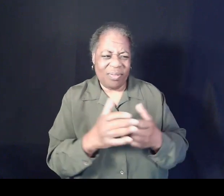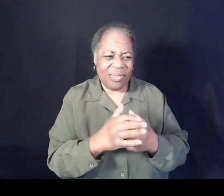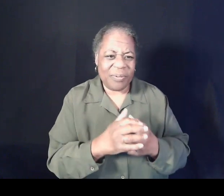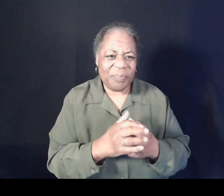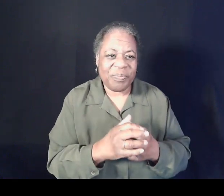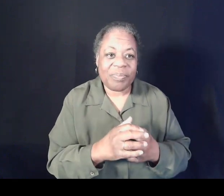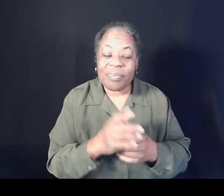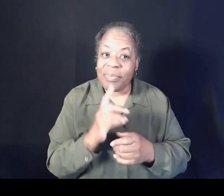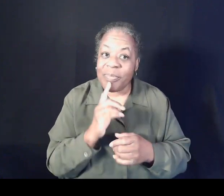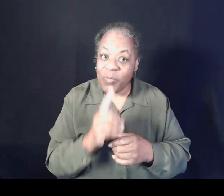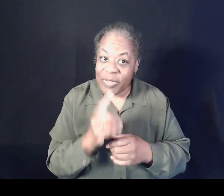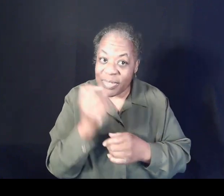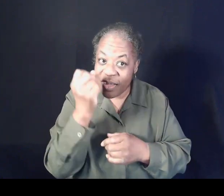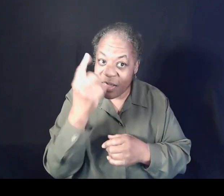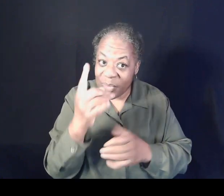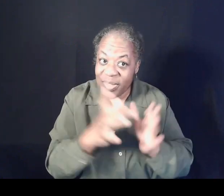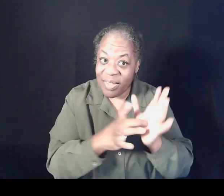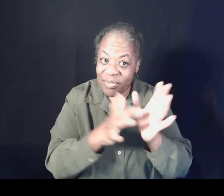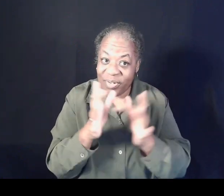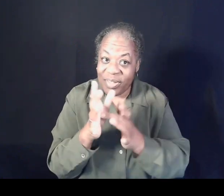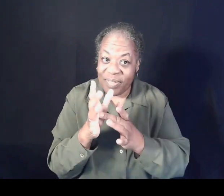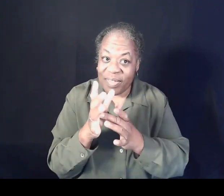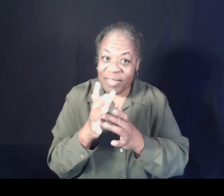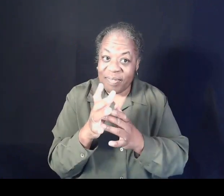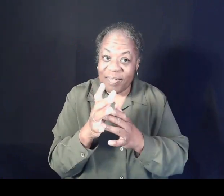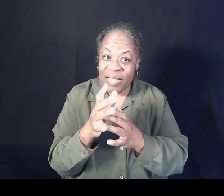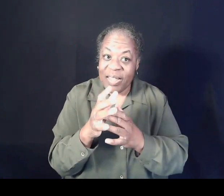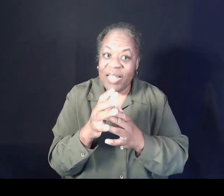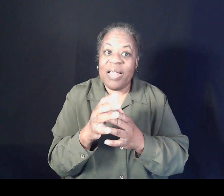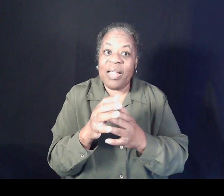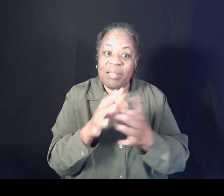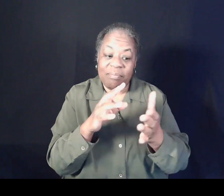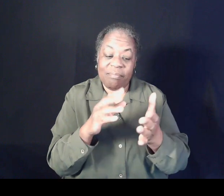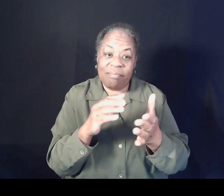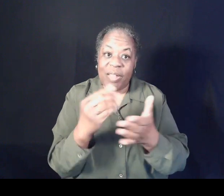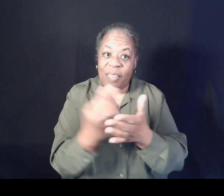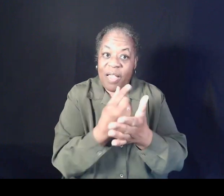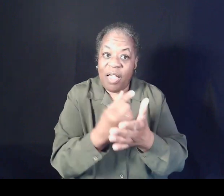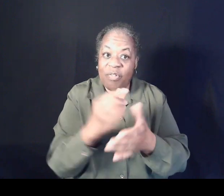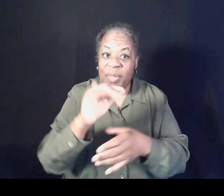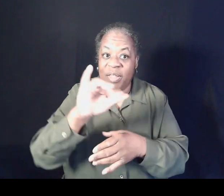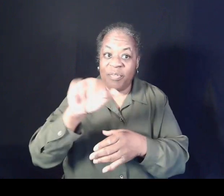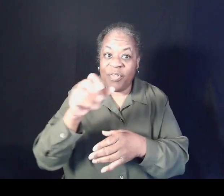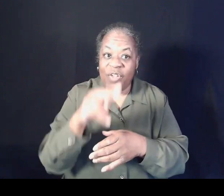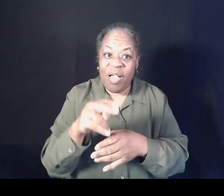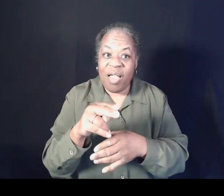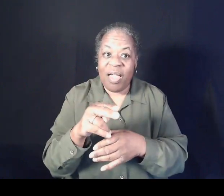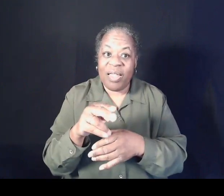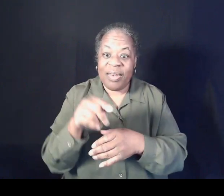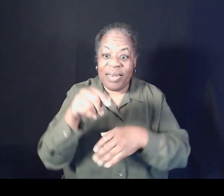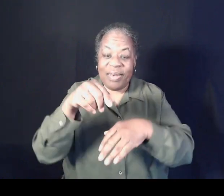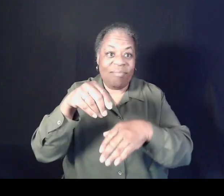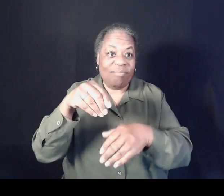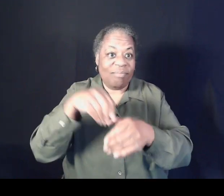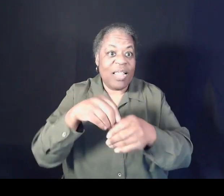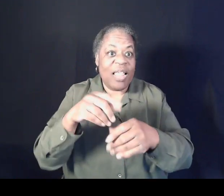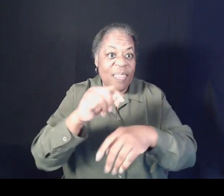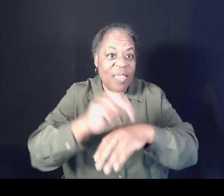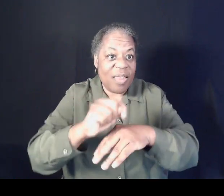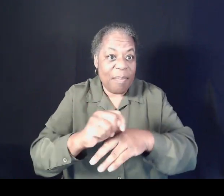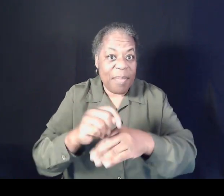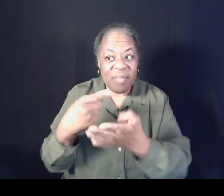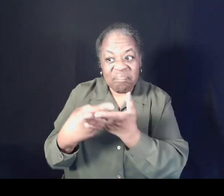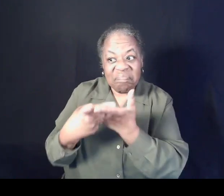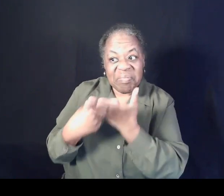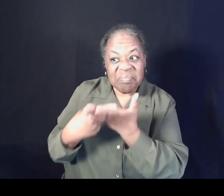really understand what Jesus is saying, let's look at the Gospel of John, where he's in those same temple courts and is debating the Pharisees. And